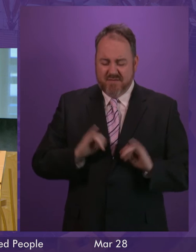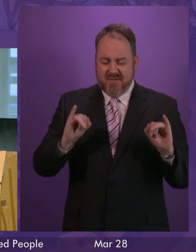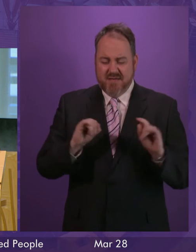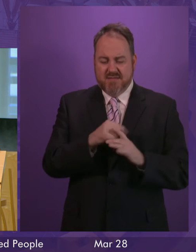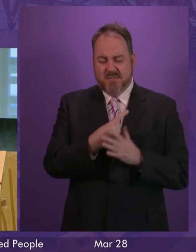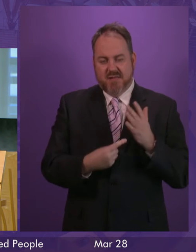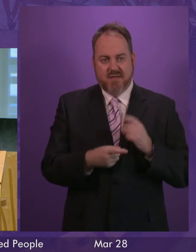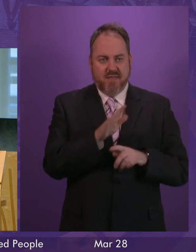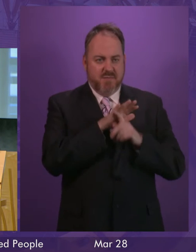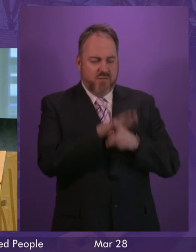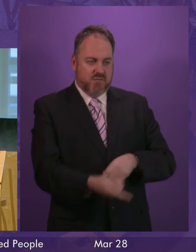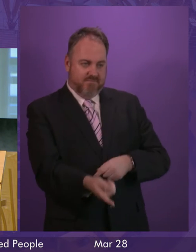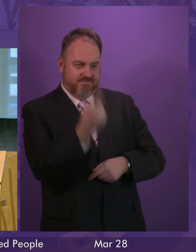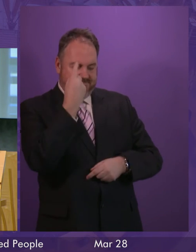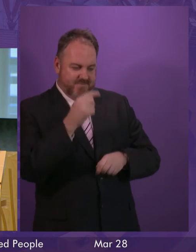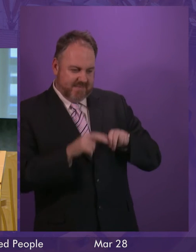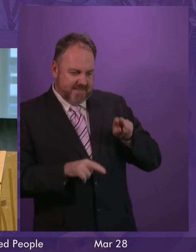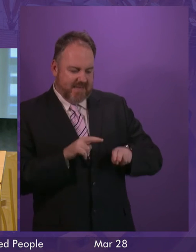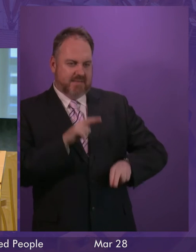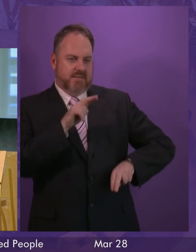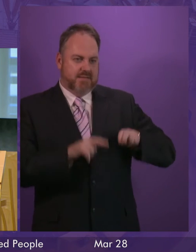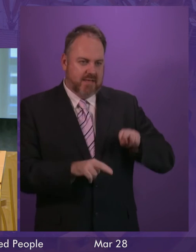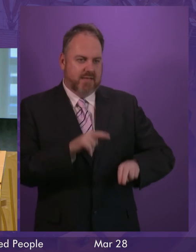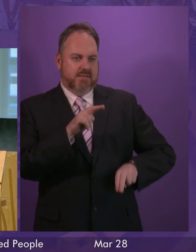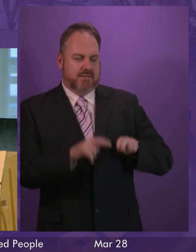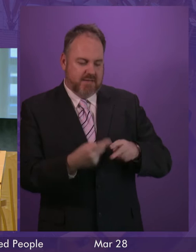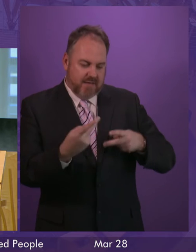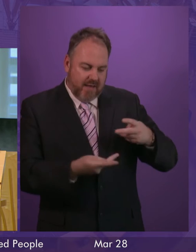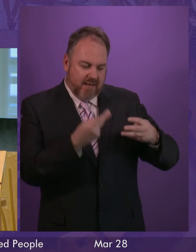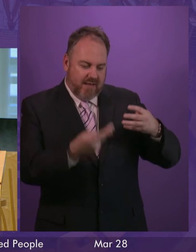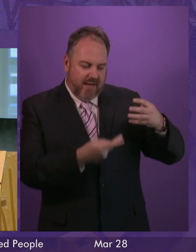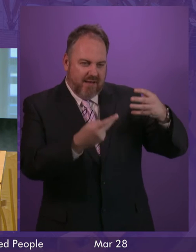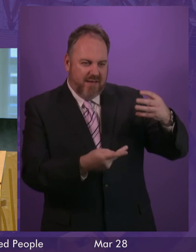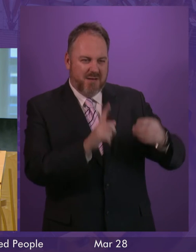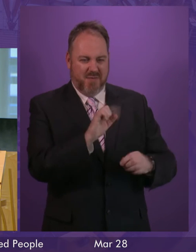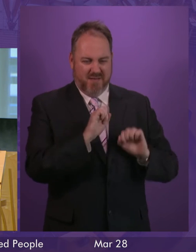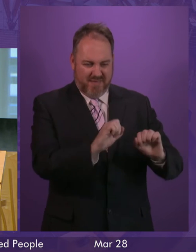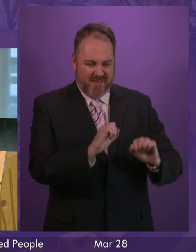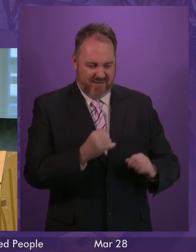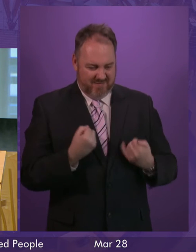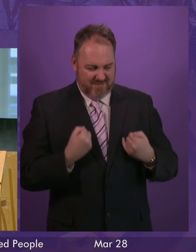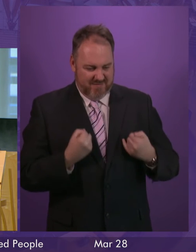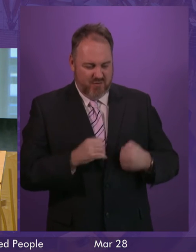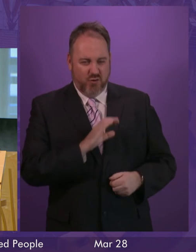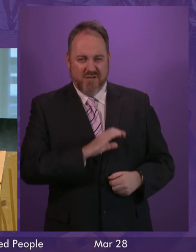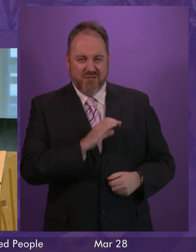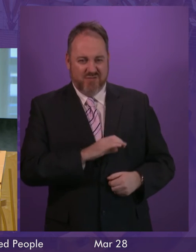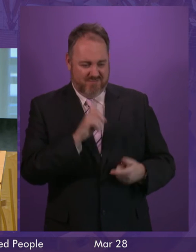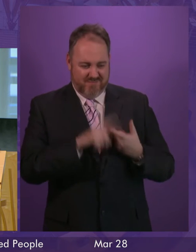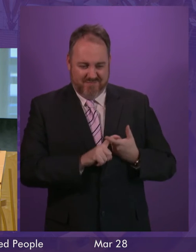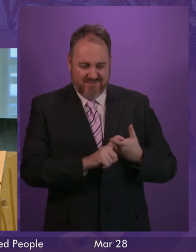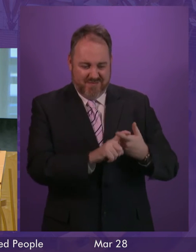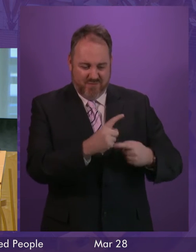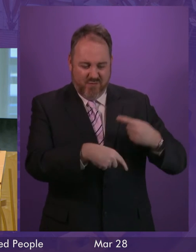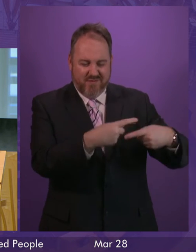employment and support allowance work capability assessments over many years despite the fact that their condition is permanent. For one of my